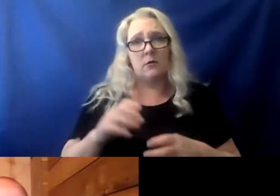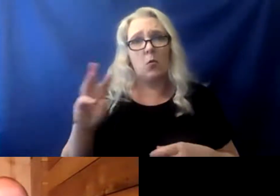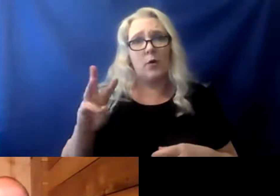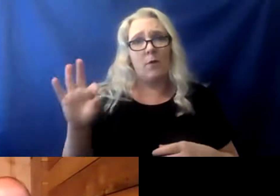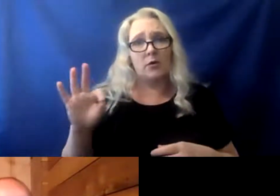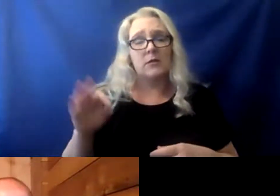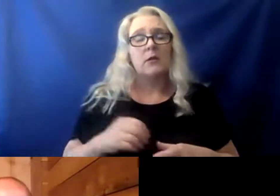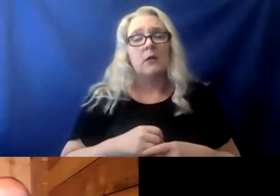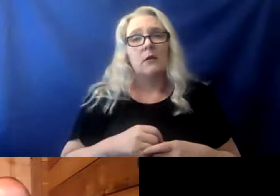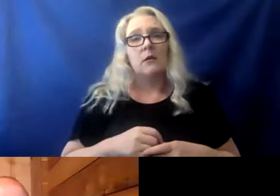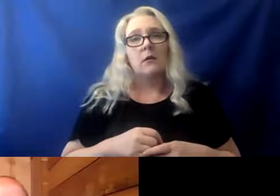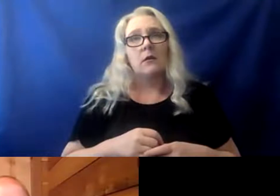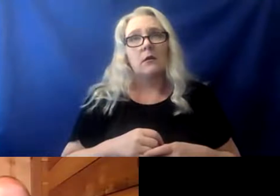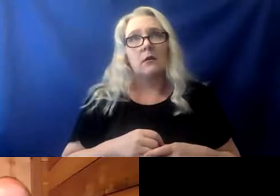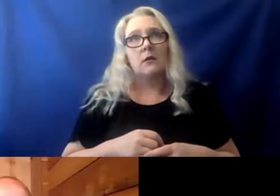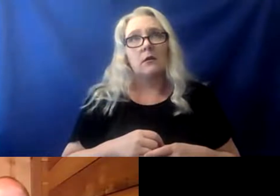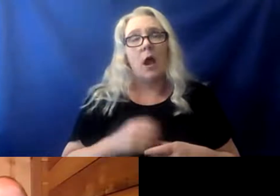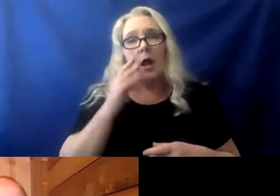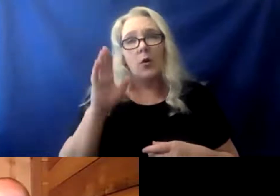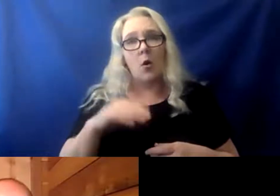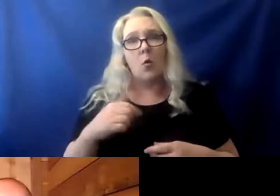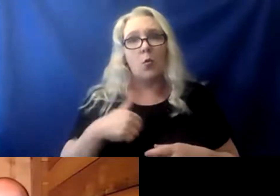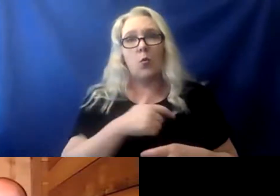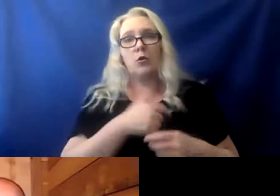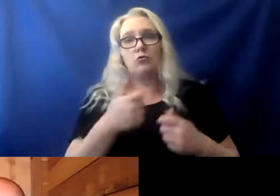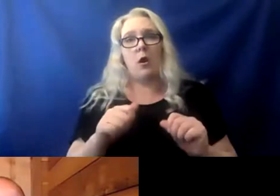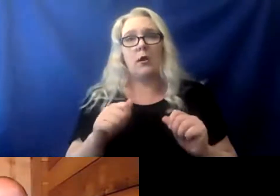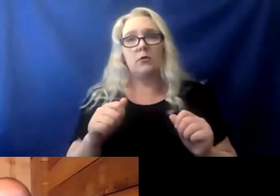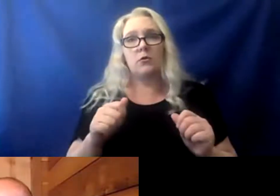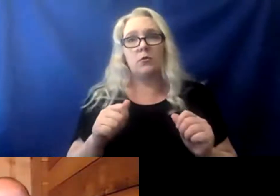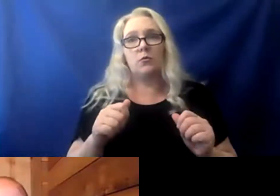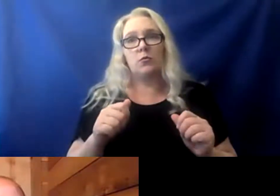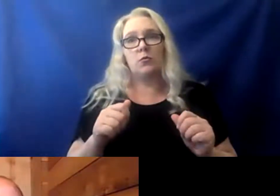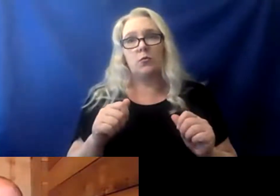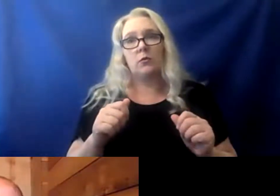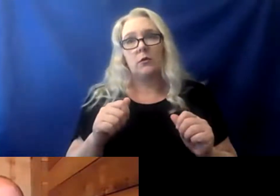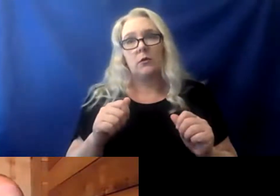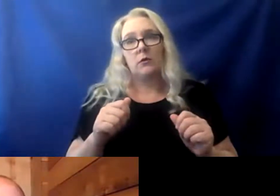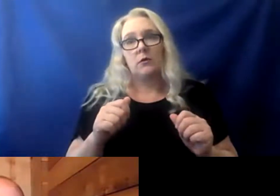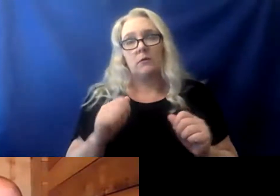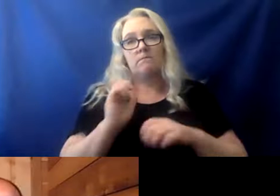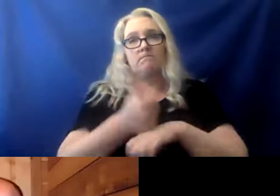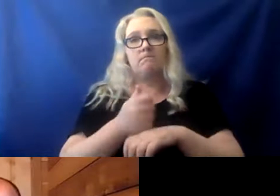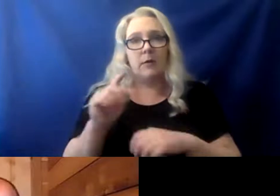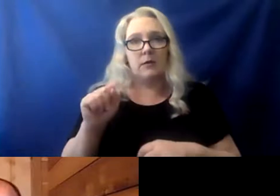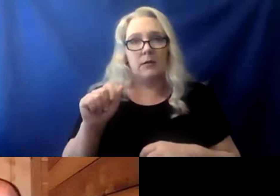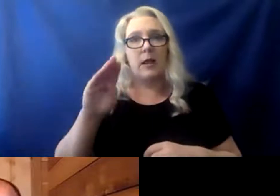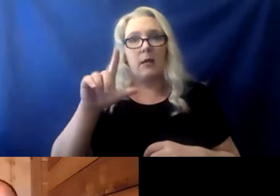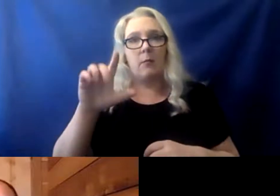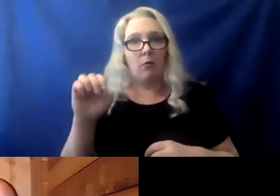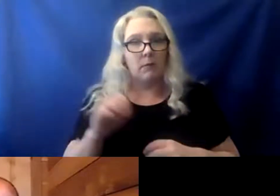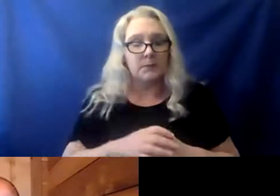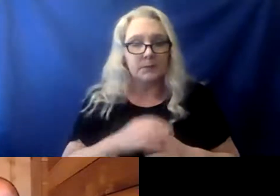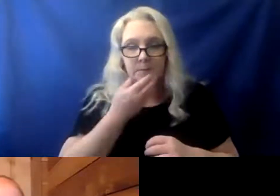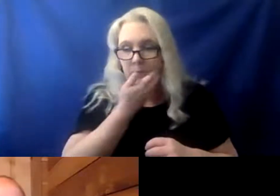around bringing together a table, but how is that table going to be defined? And can that be a place where, especially with all these